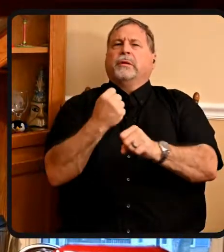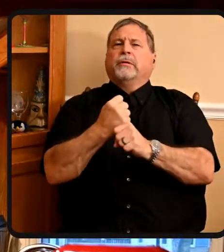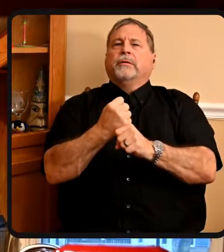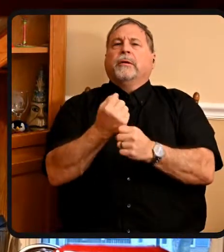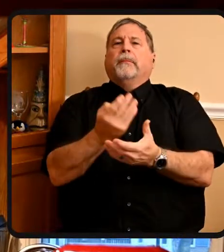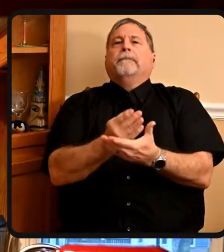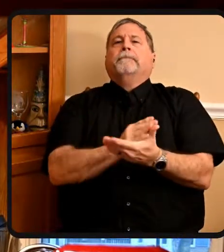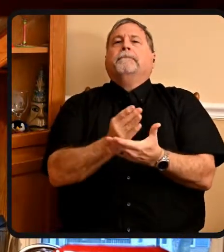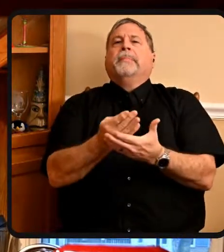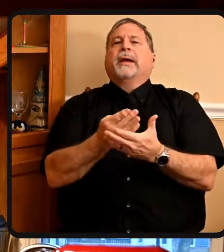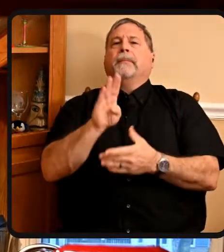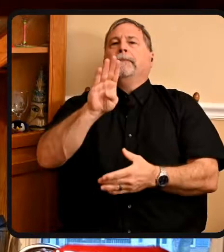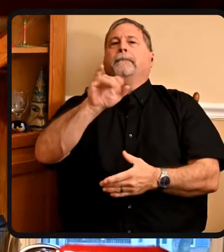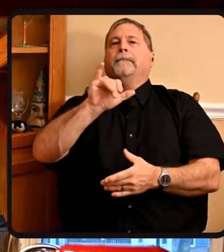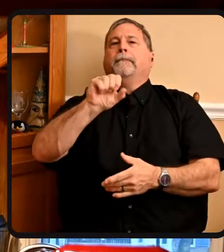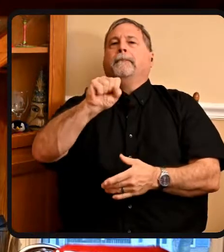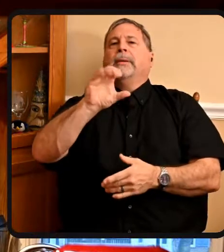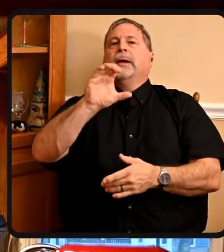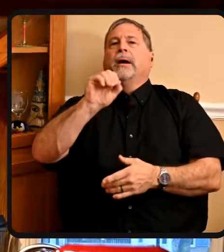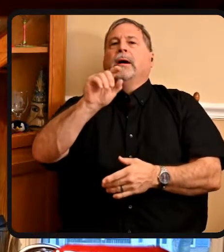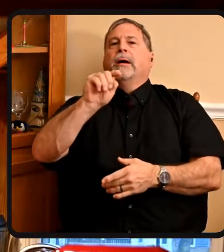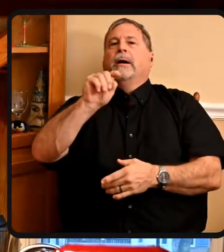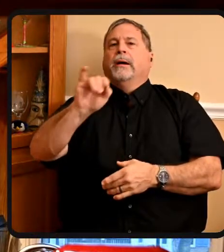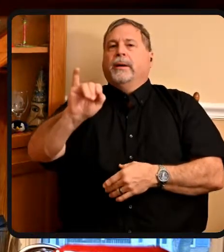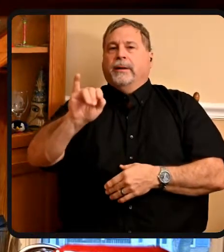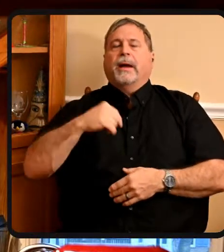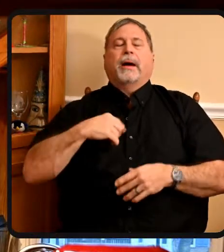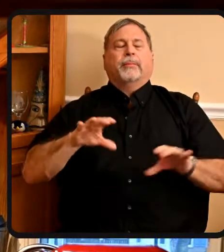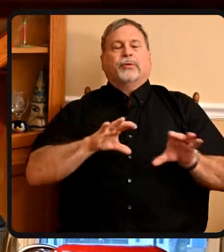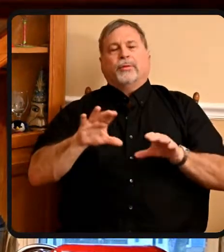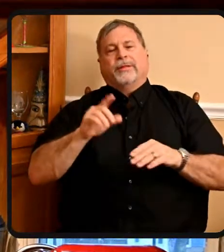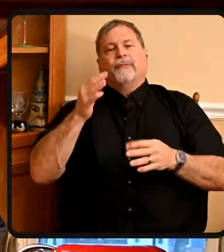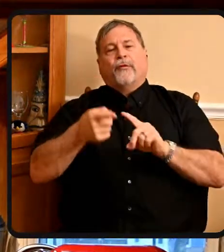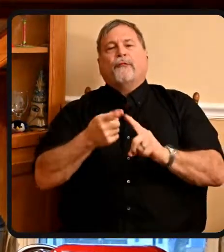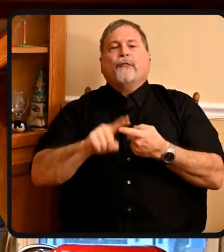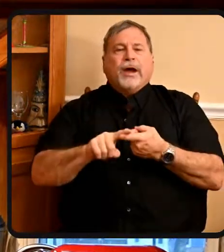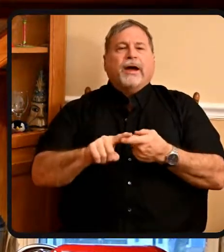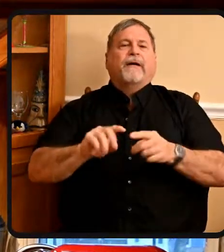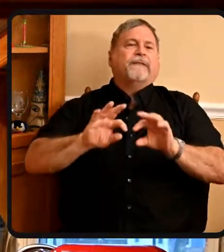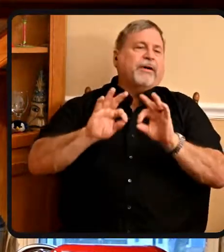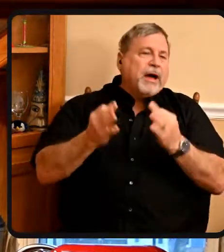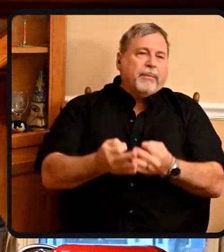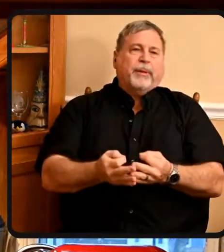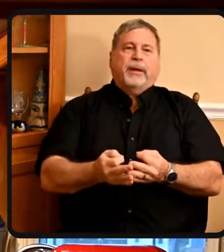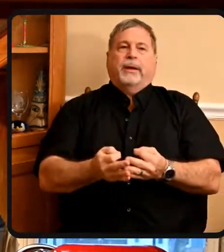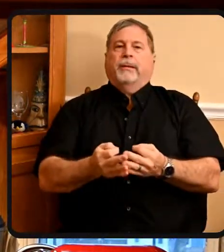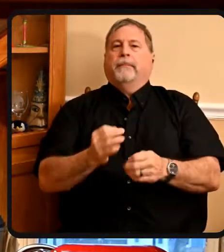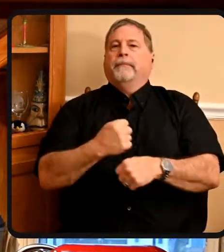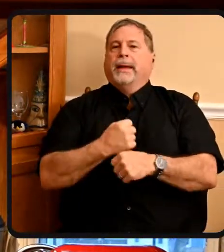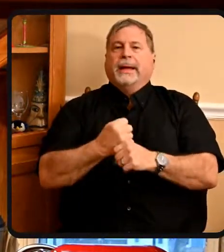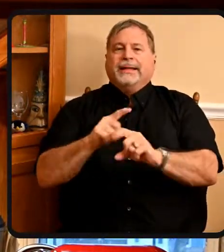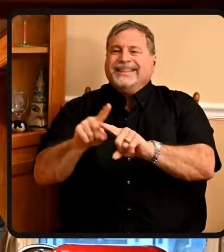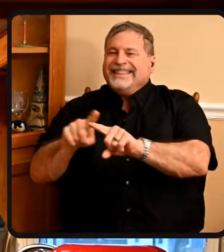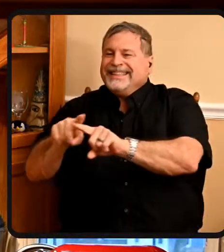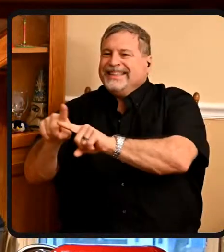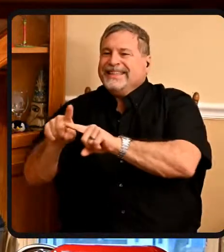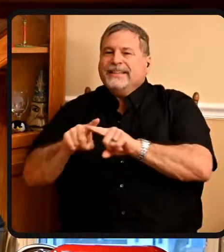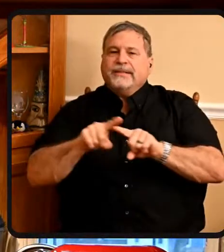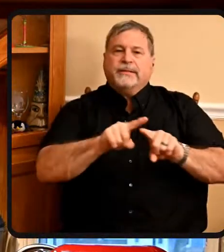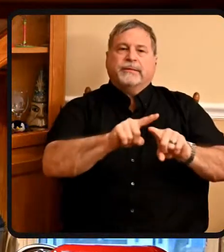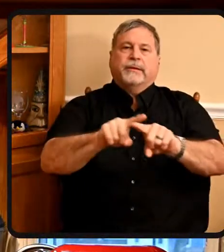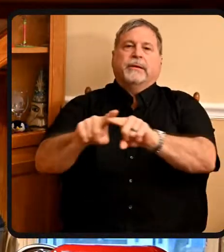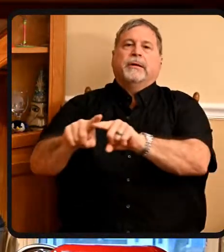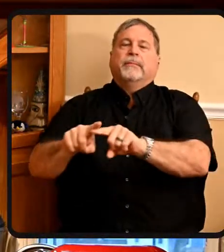years, and that's bake some biscotti. Now, I've been doing this for friends and family, making